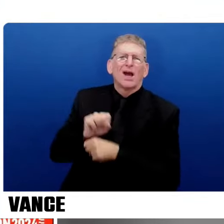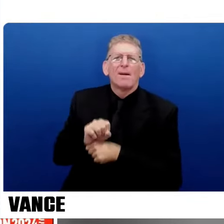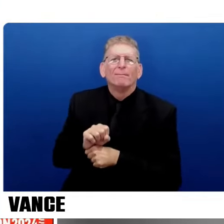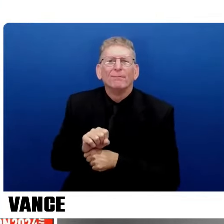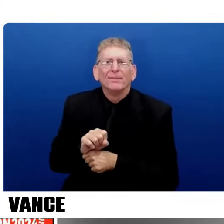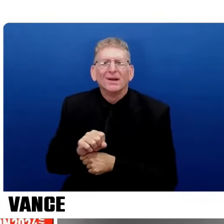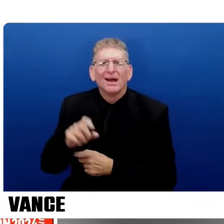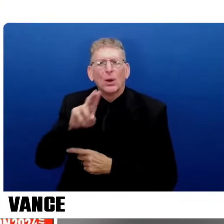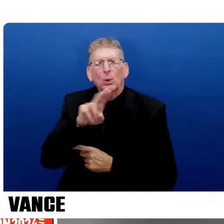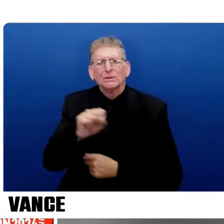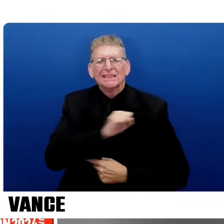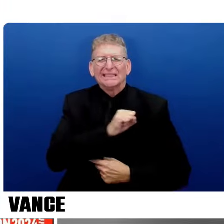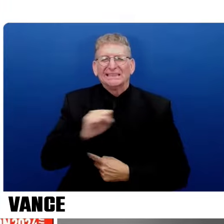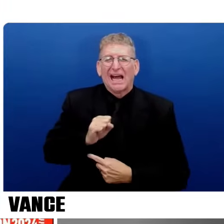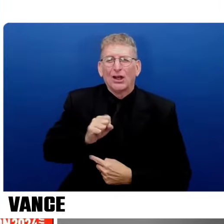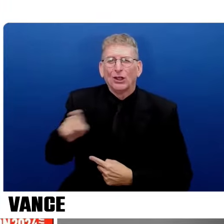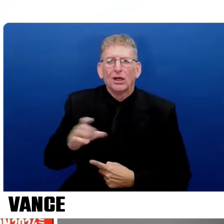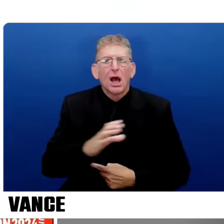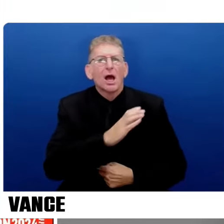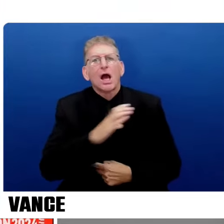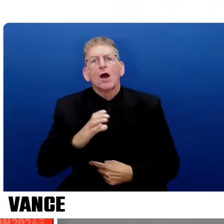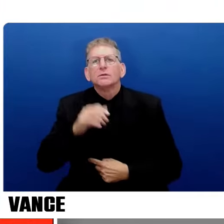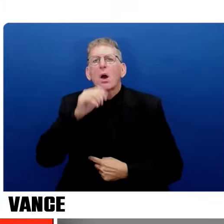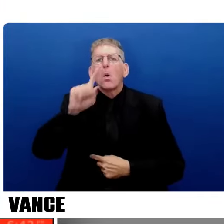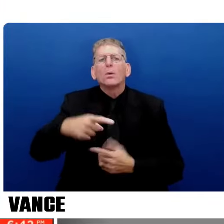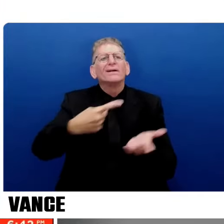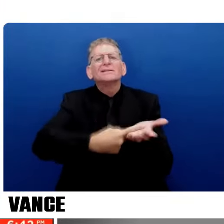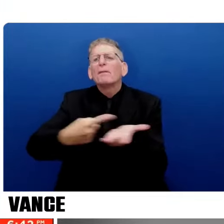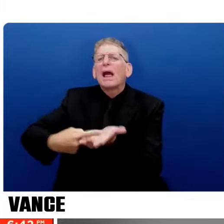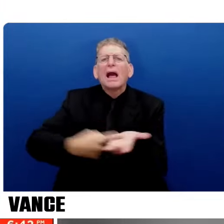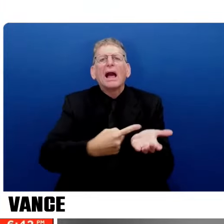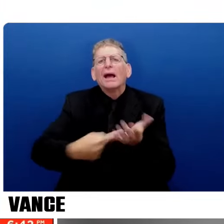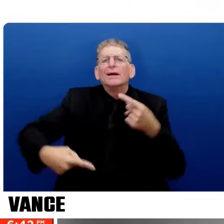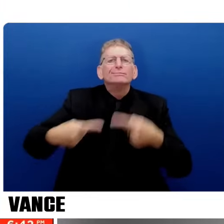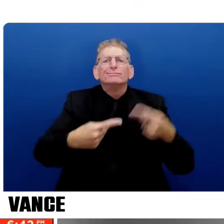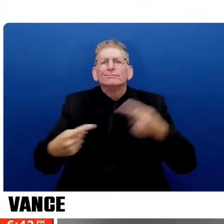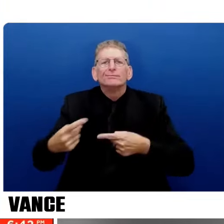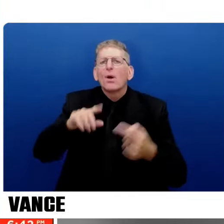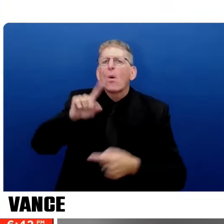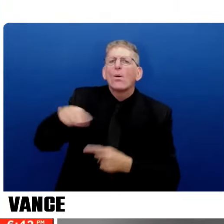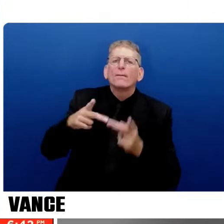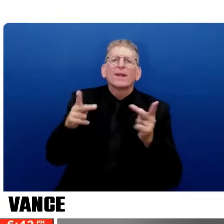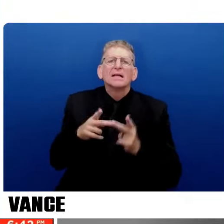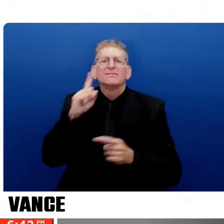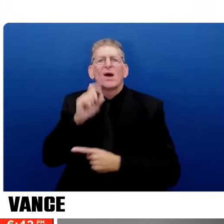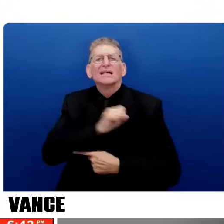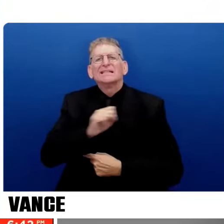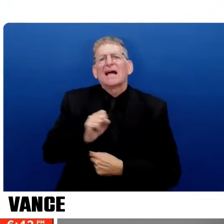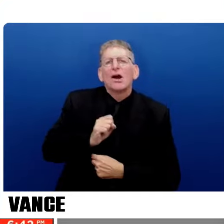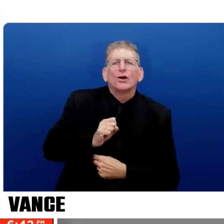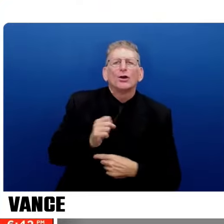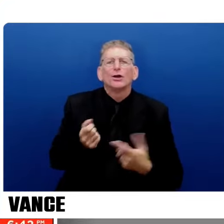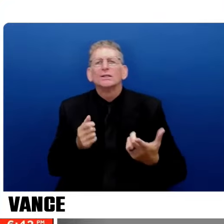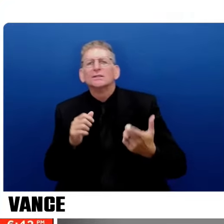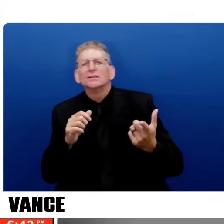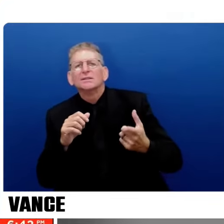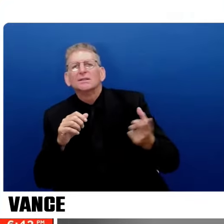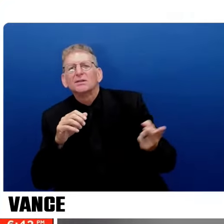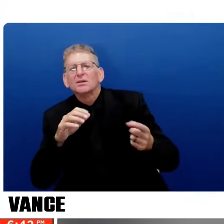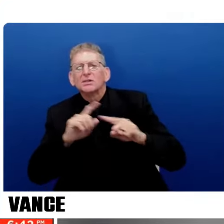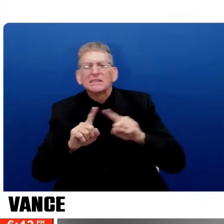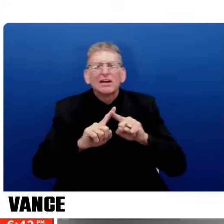debating society. It's not just a forum for senators and congressmen to whine about problems. It's a forum to govern. So there were a lot of things on the border,